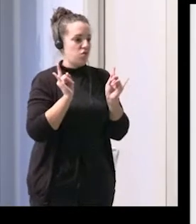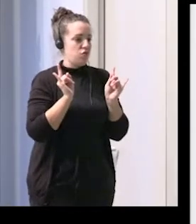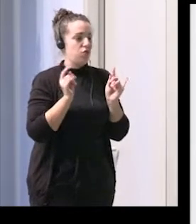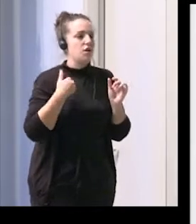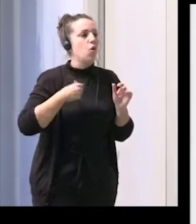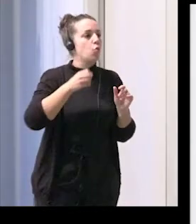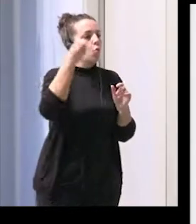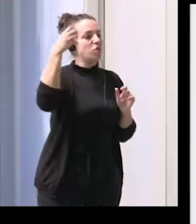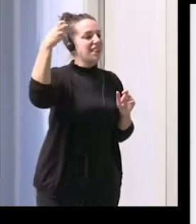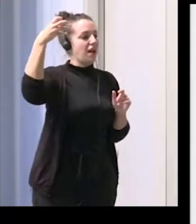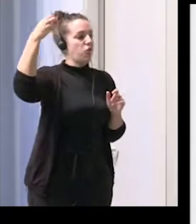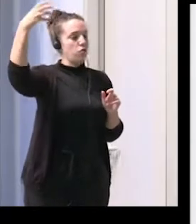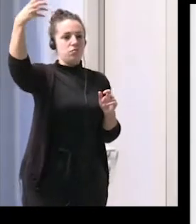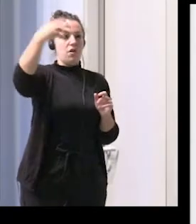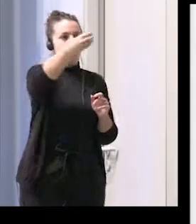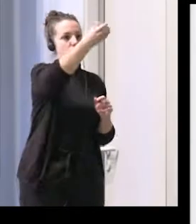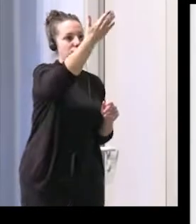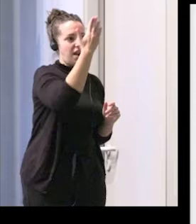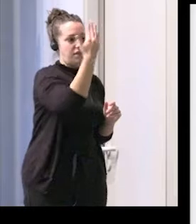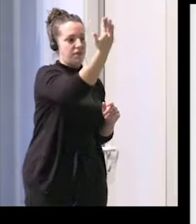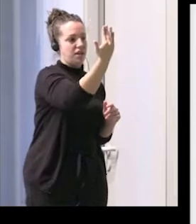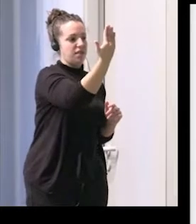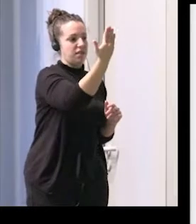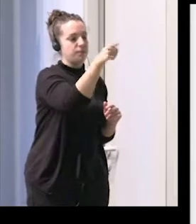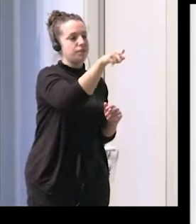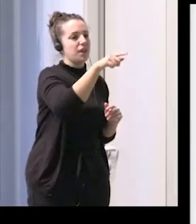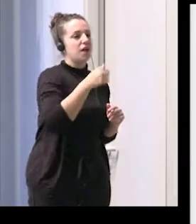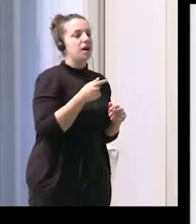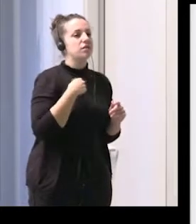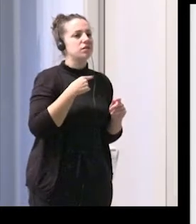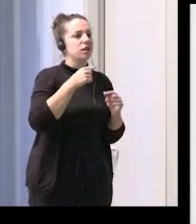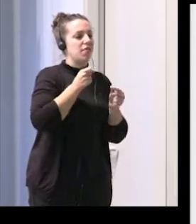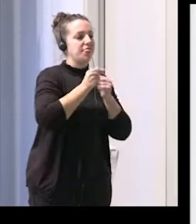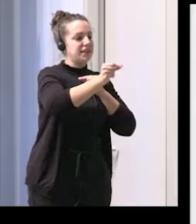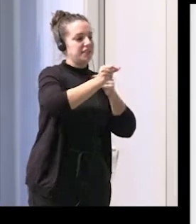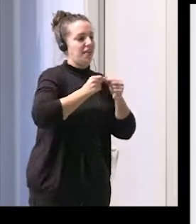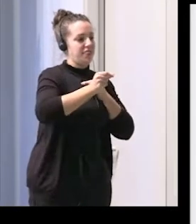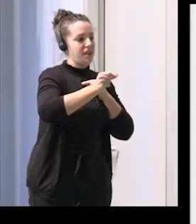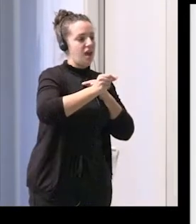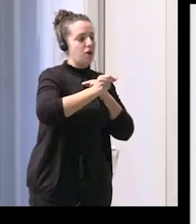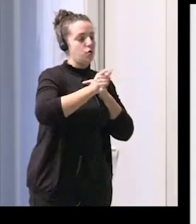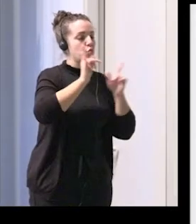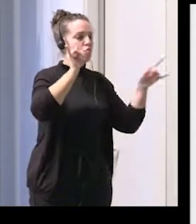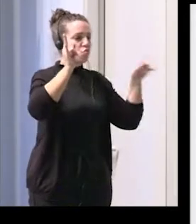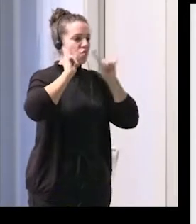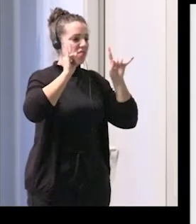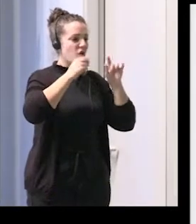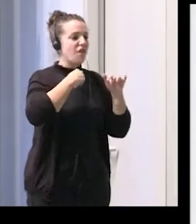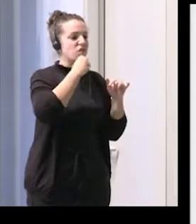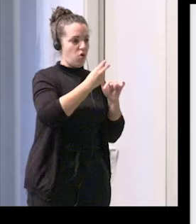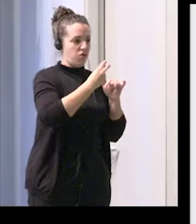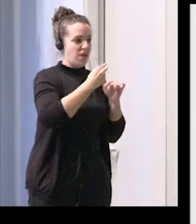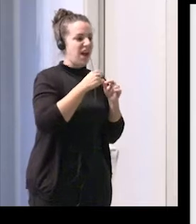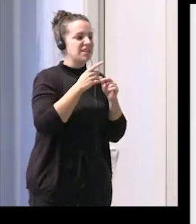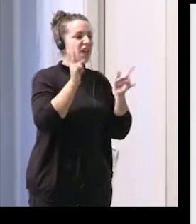And then we just create some spatial distance between the noise and the speech. Okay? So we move the noise either to